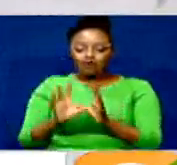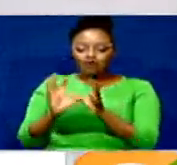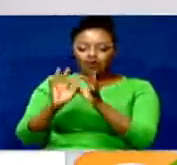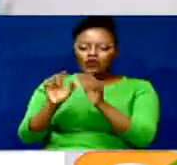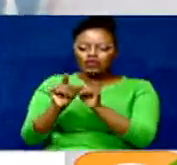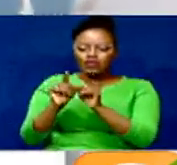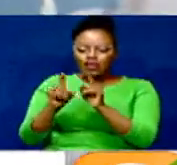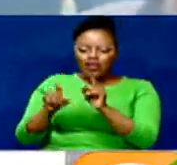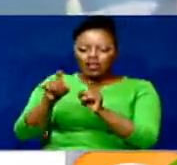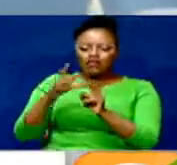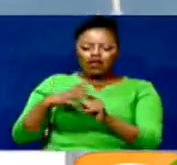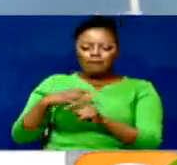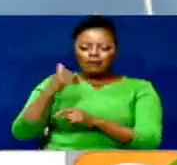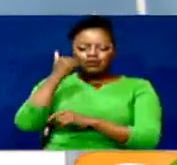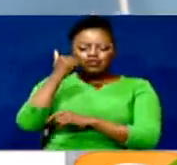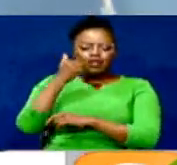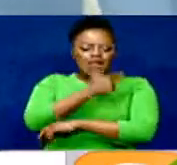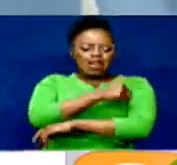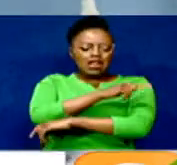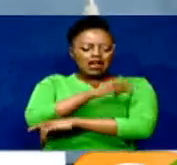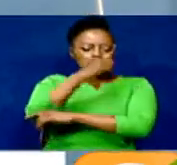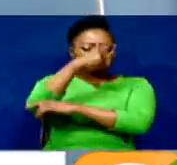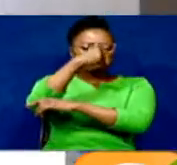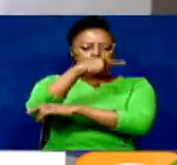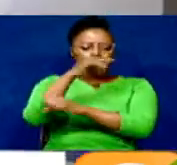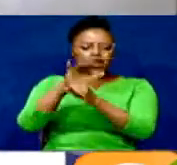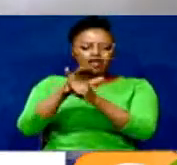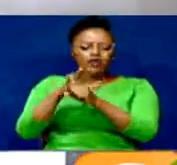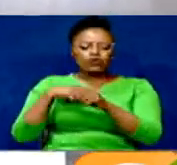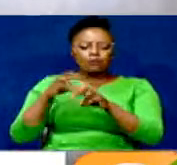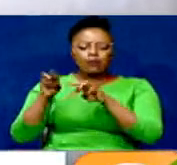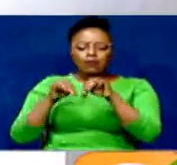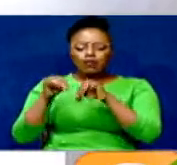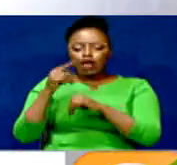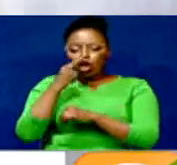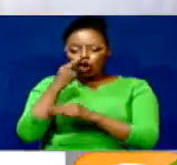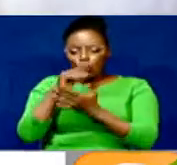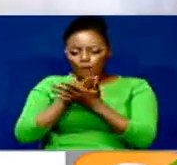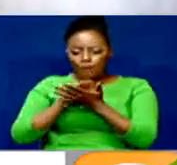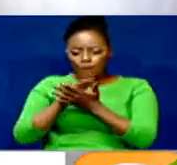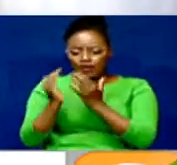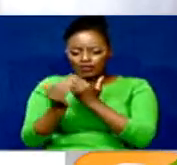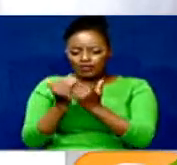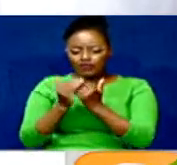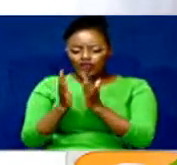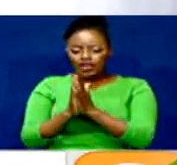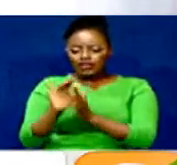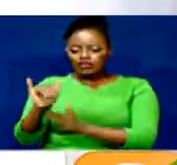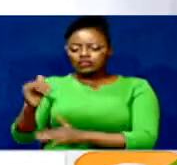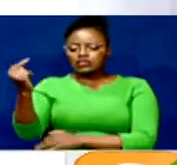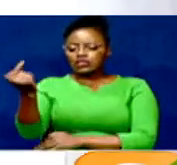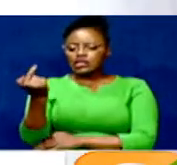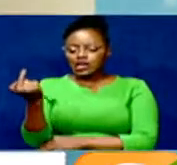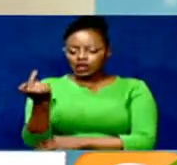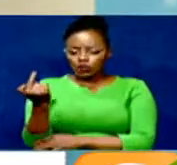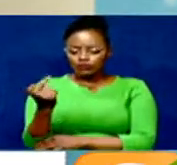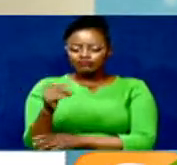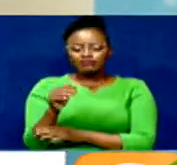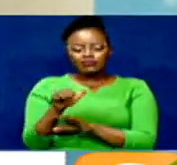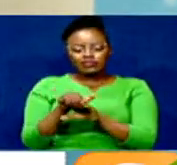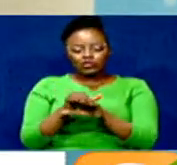with increased hospitalization, with majority being managed under home-based care and isolation. The slow